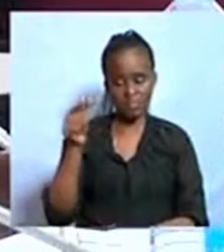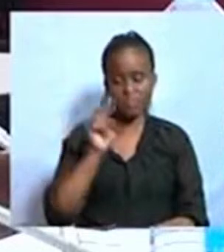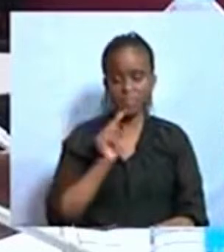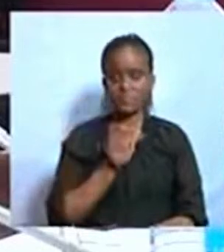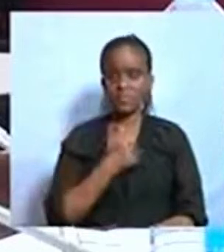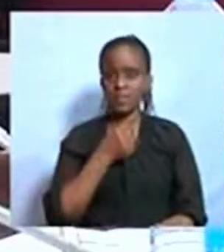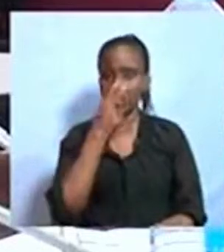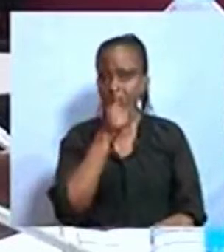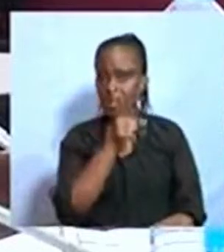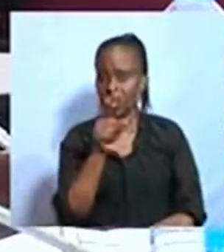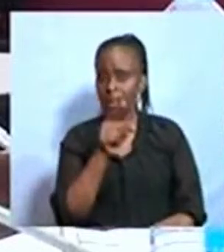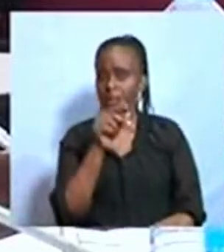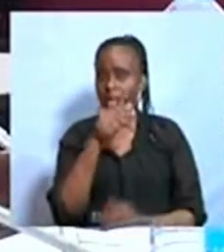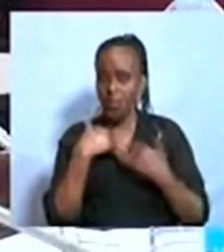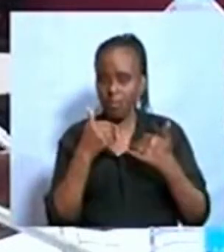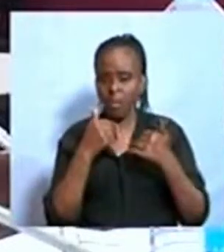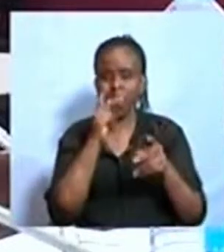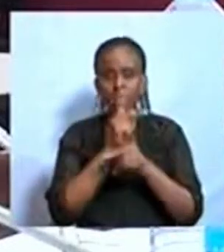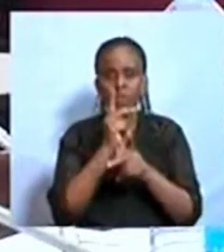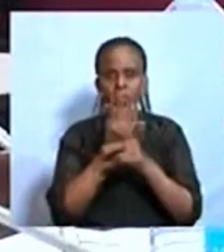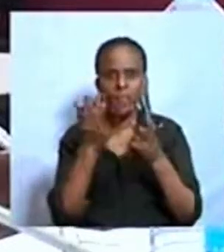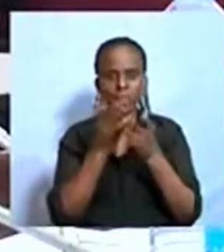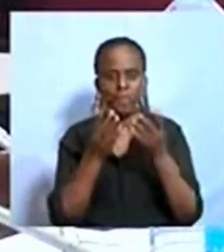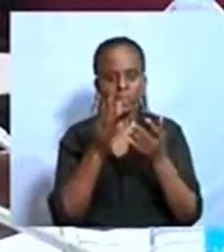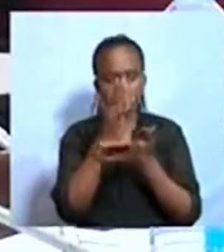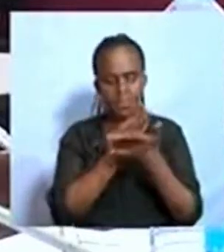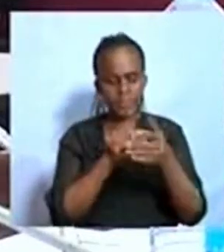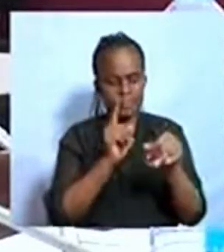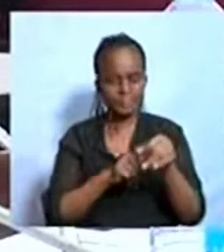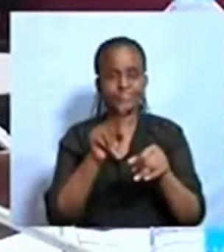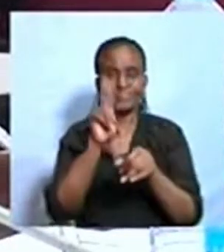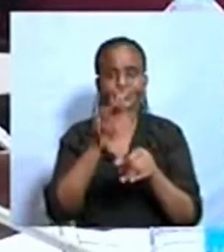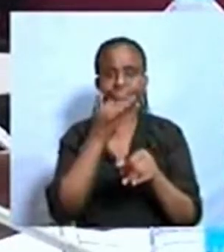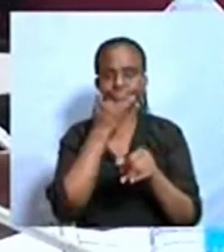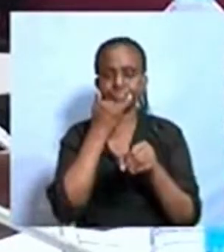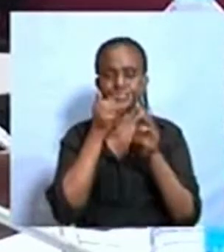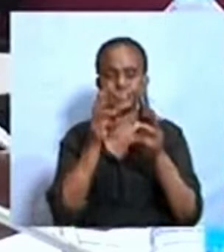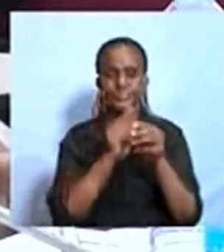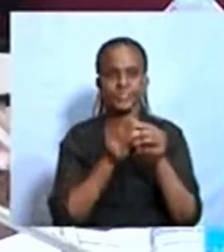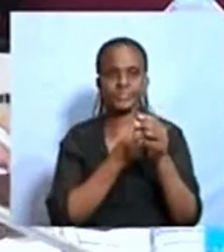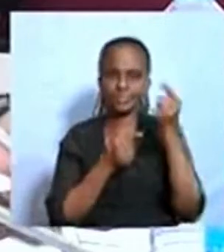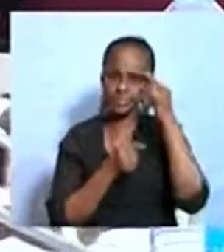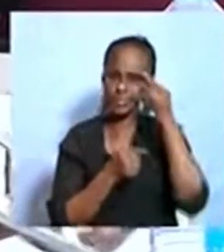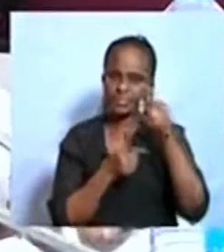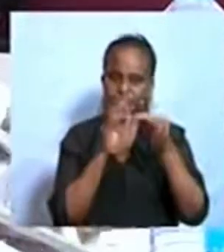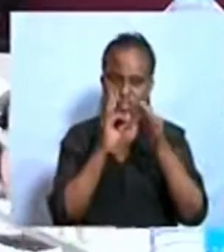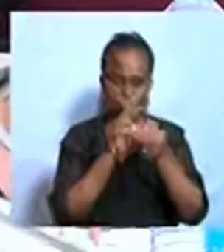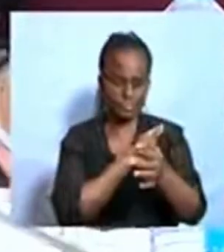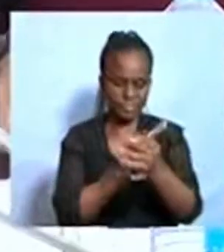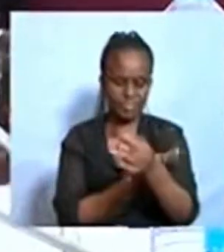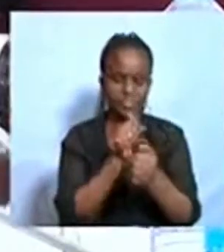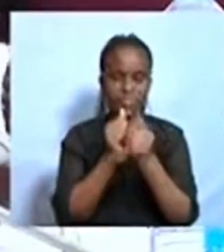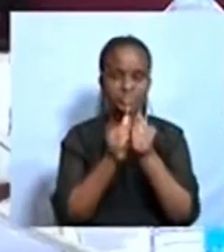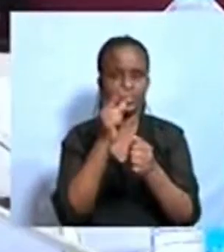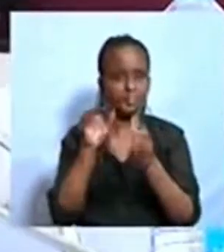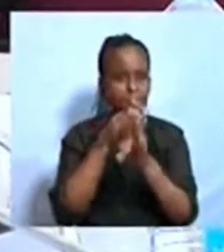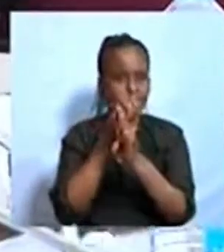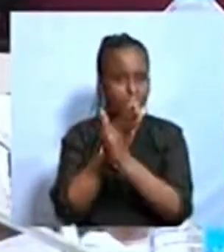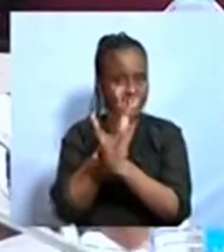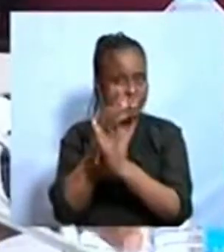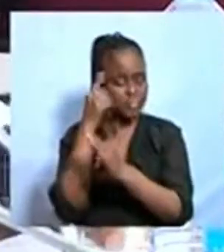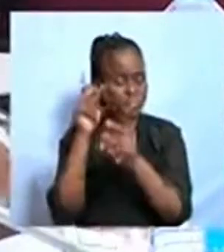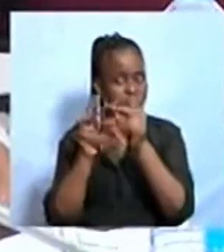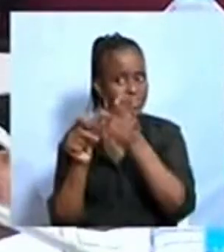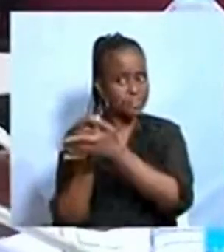not been spared in terms of sometimes the misapplication of these resources. We really think that if these are resources that are meant for the general public